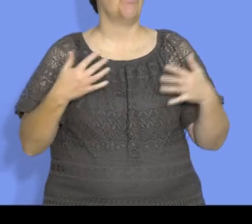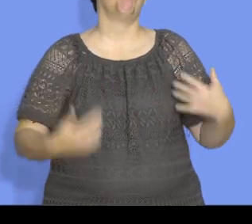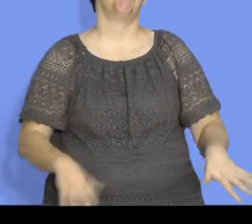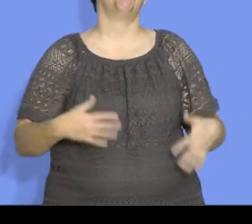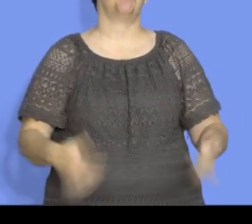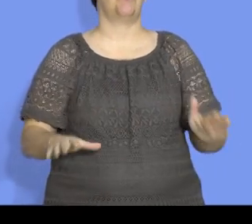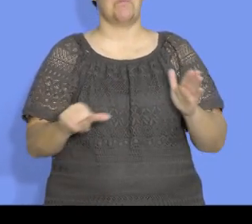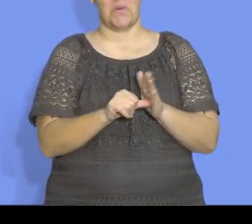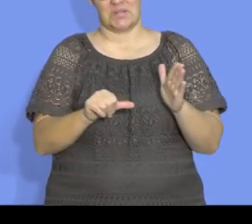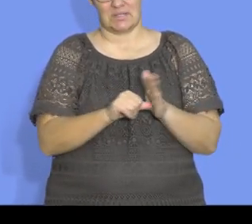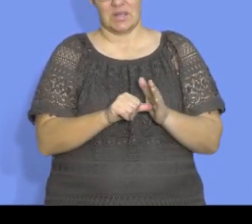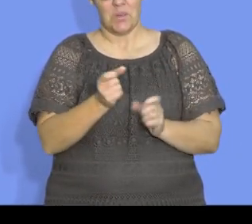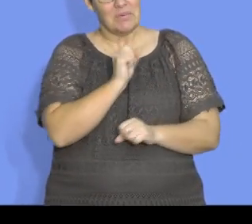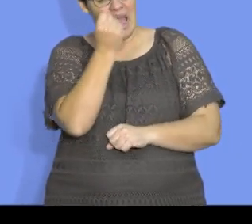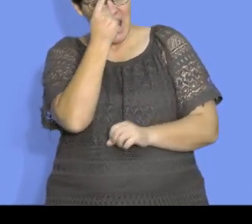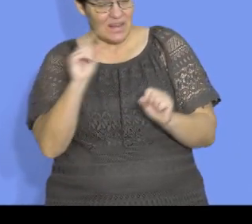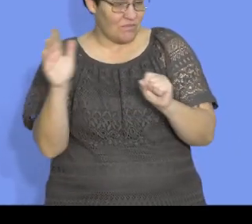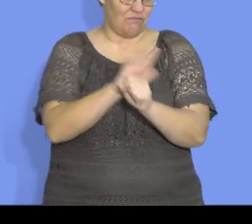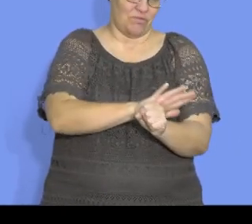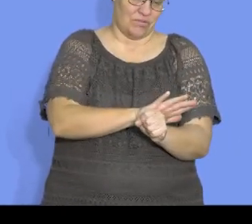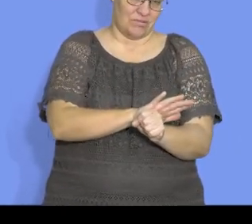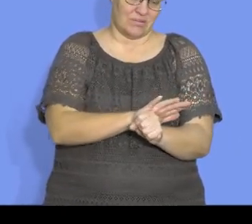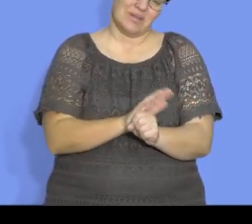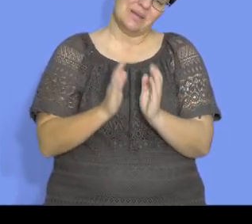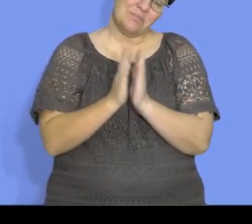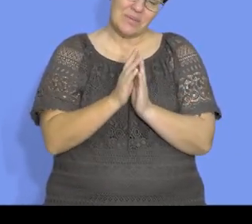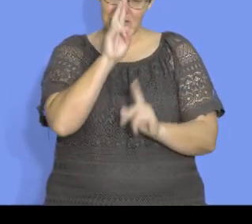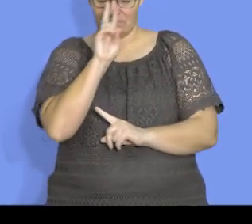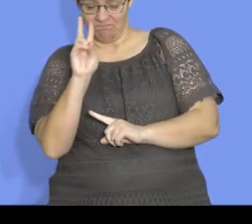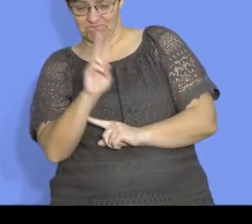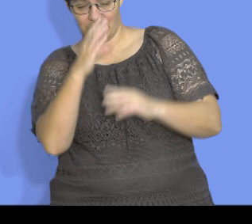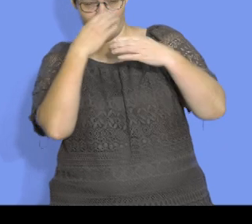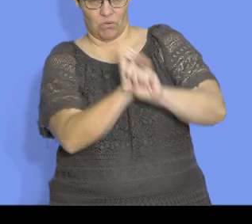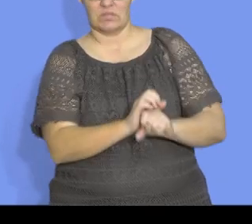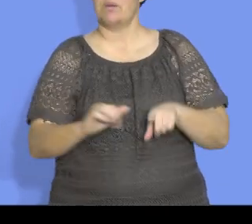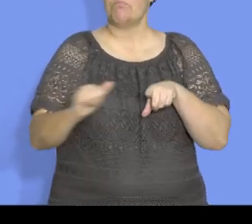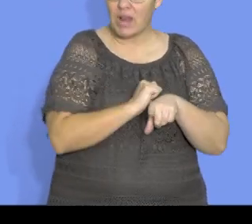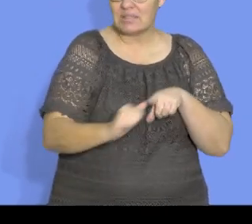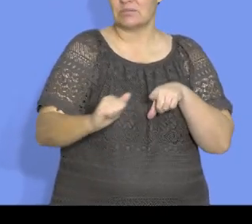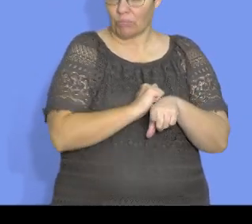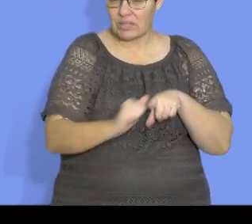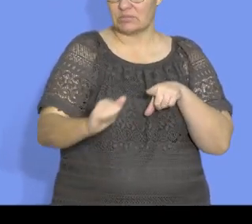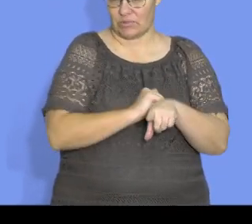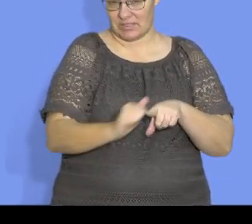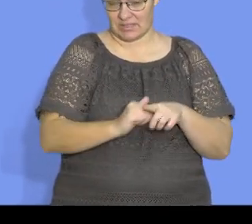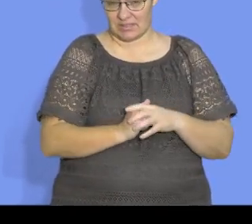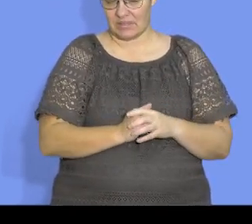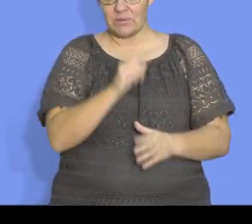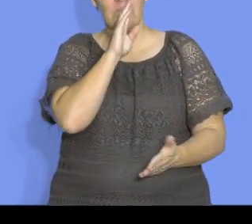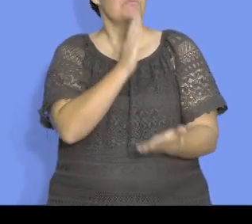so important, and it's so important that you get this right. So please pay attention, practice lots,